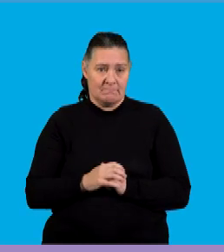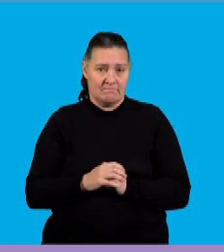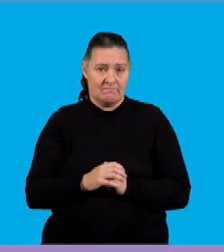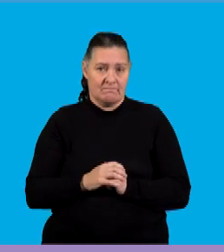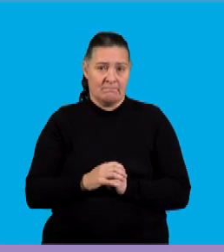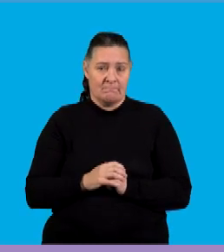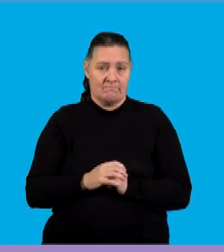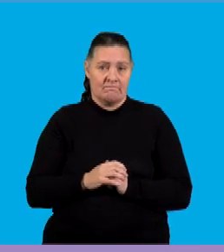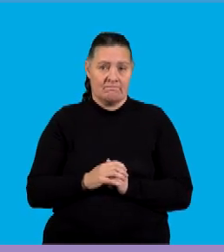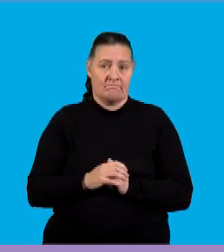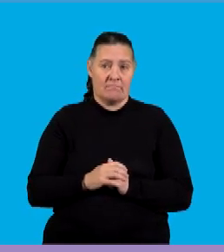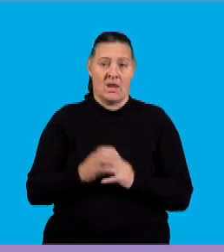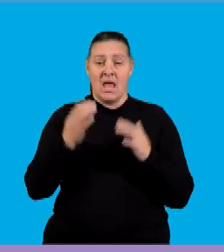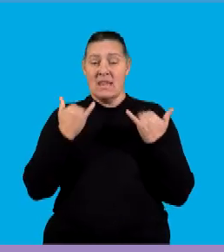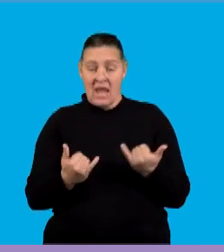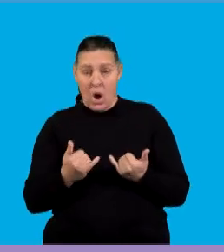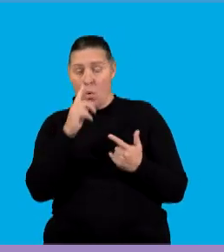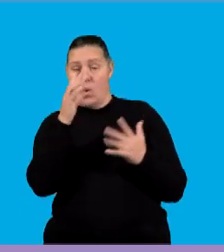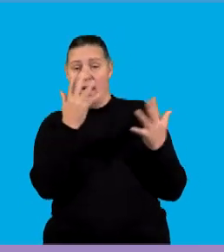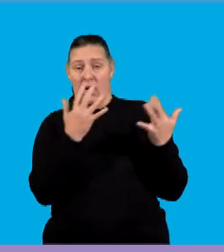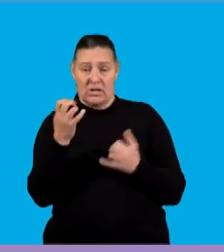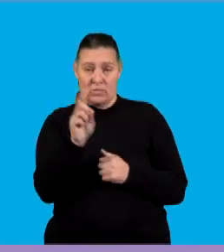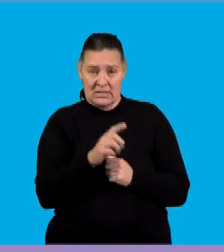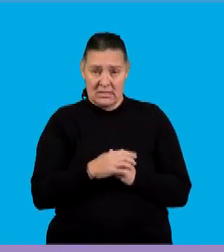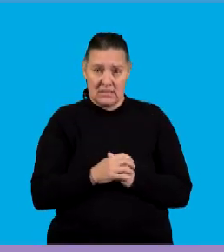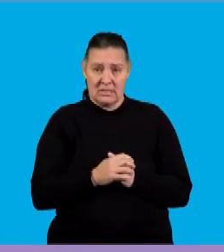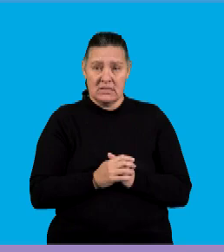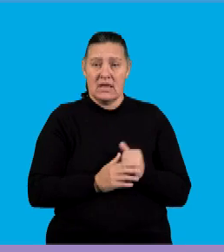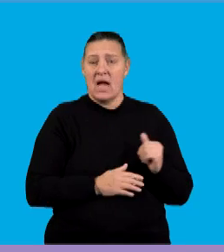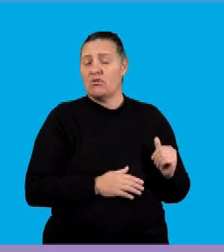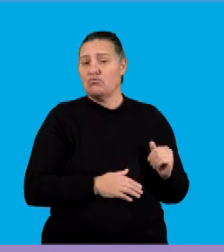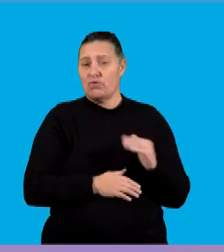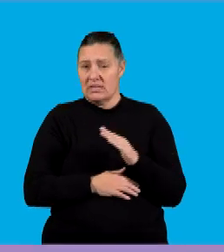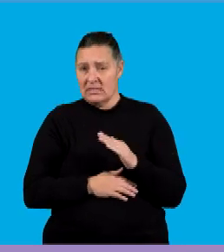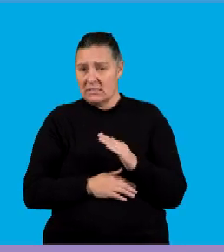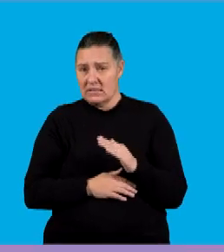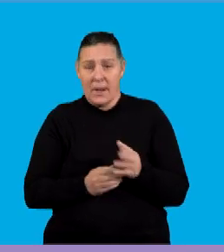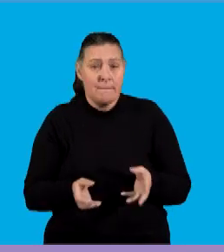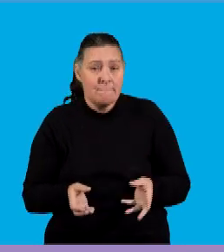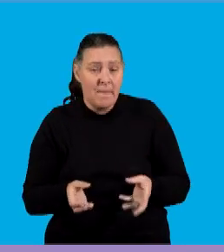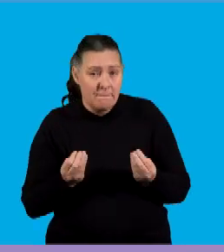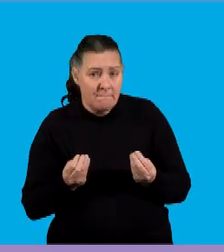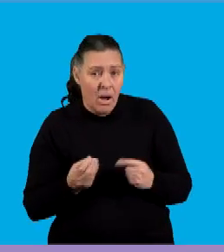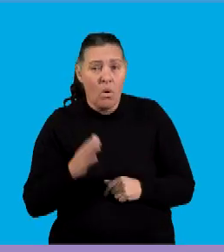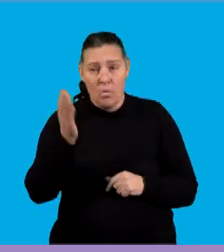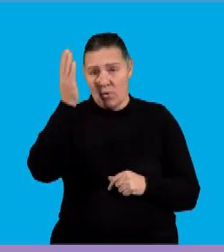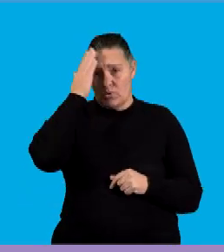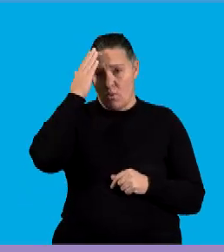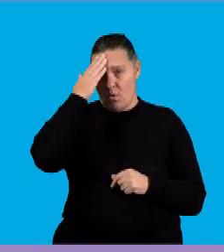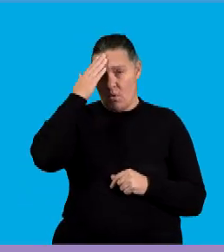So now what we need to calculate is the gradient. And as soon as we find the gradient, then we know that we have